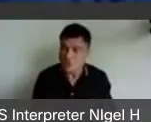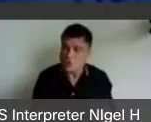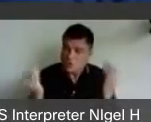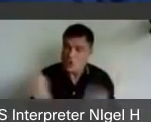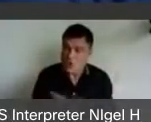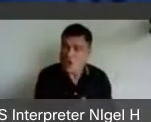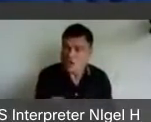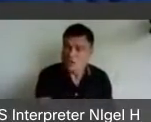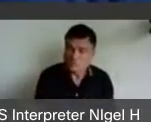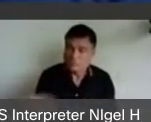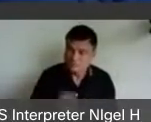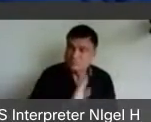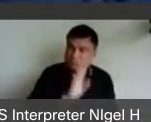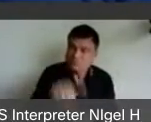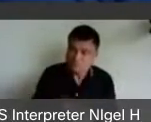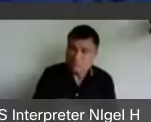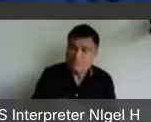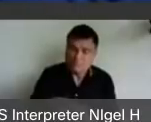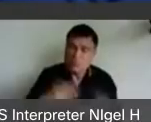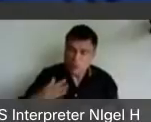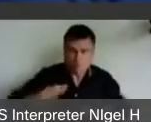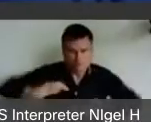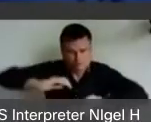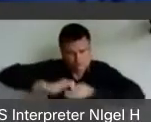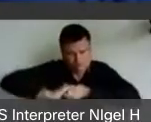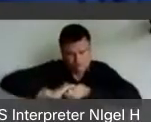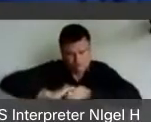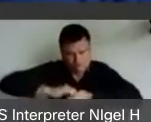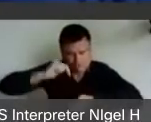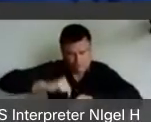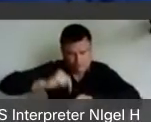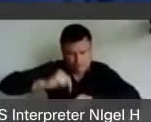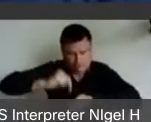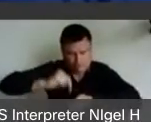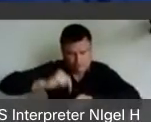indeed equally important. So thank you very much for your enlightenment.